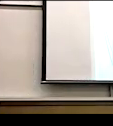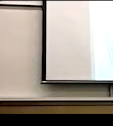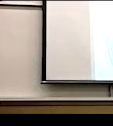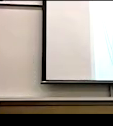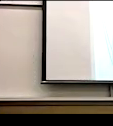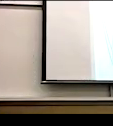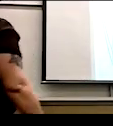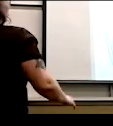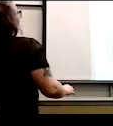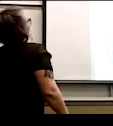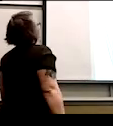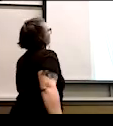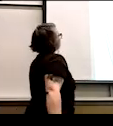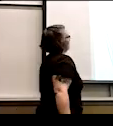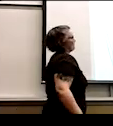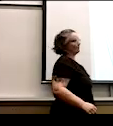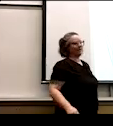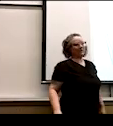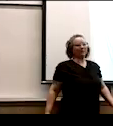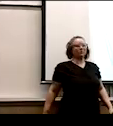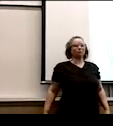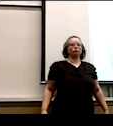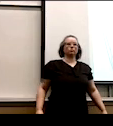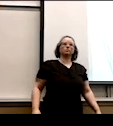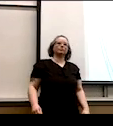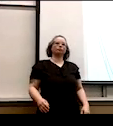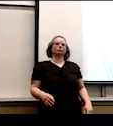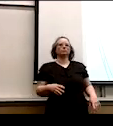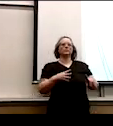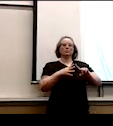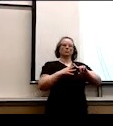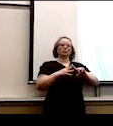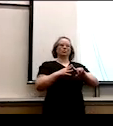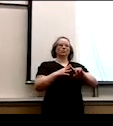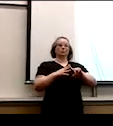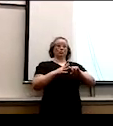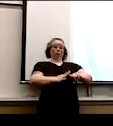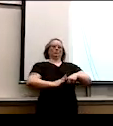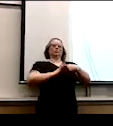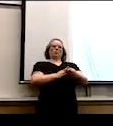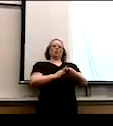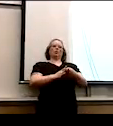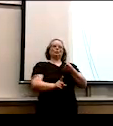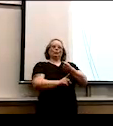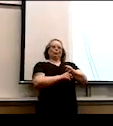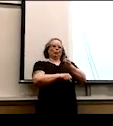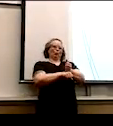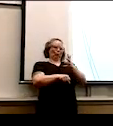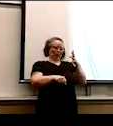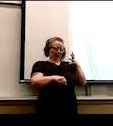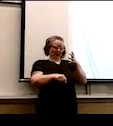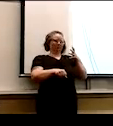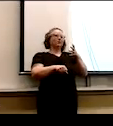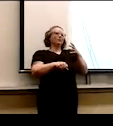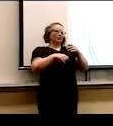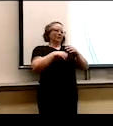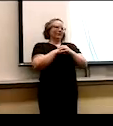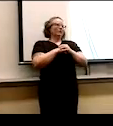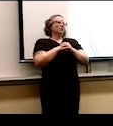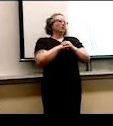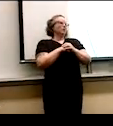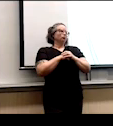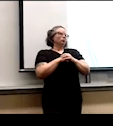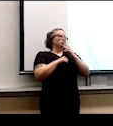early. The things that increase the risk and cause dementia at an earlier age in people with Down syndrome. Are there